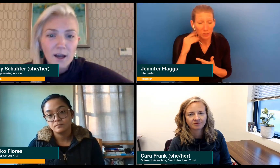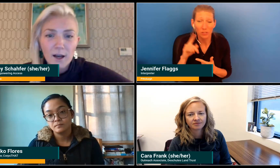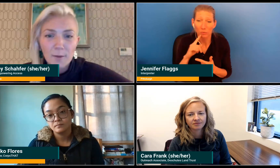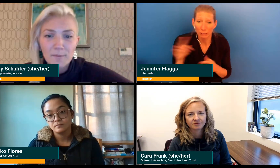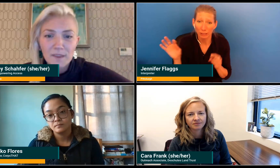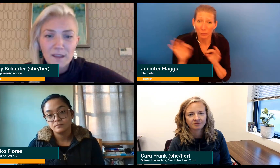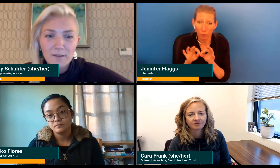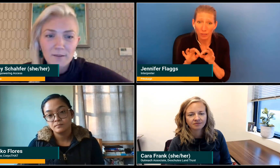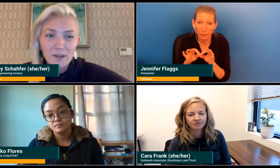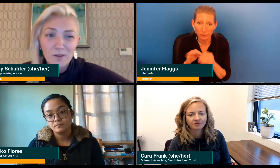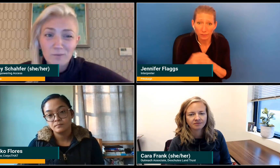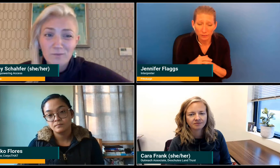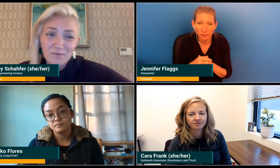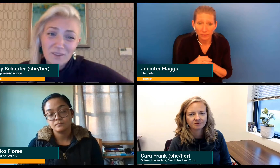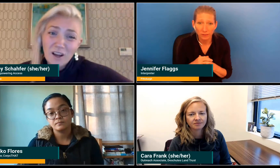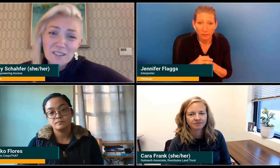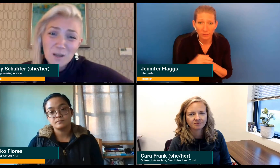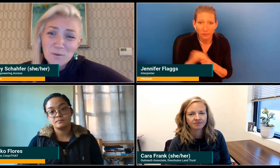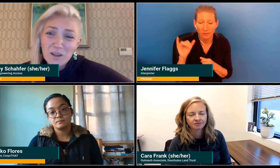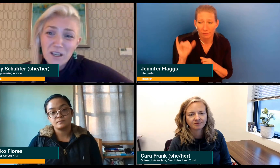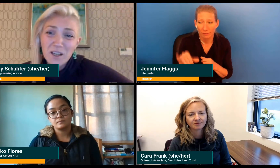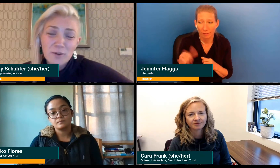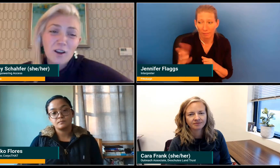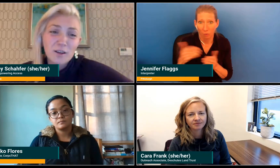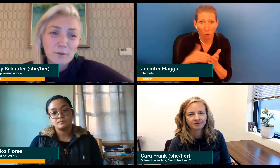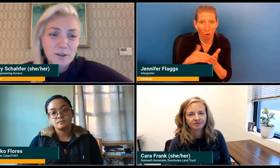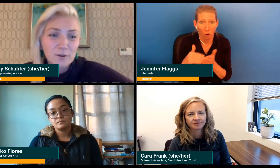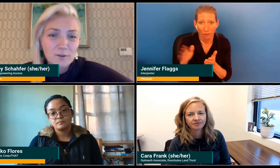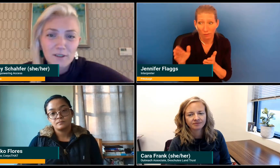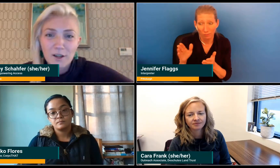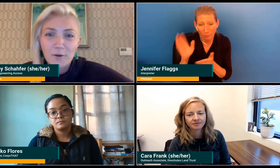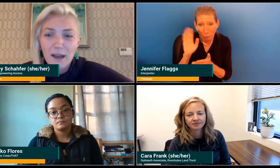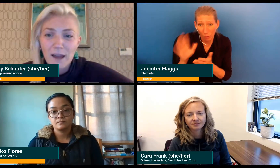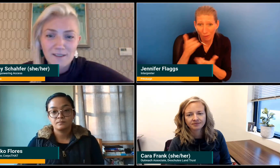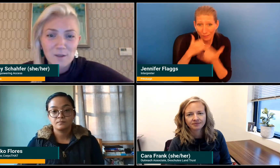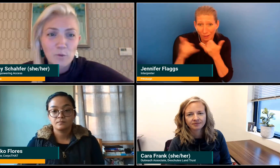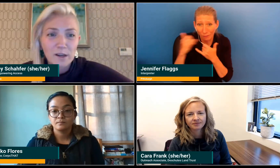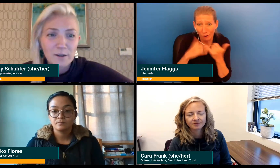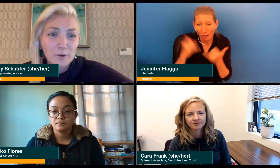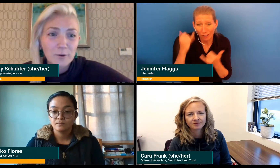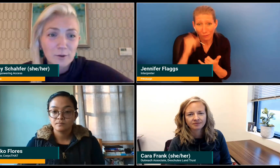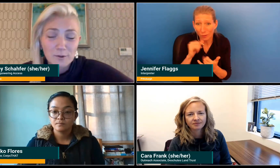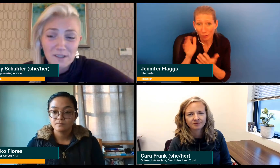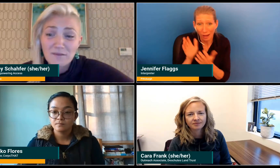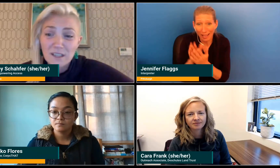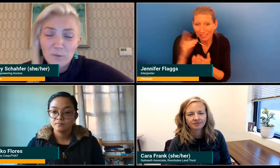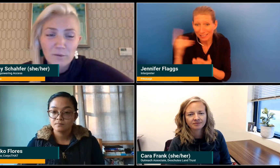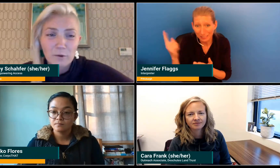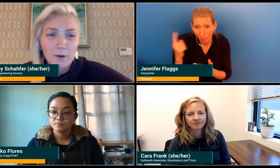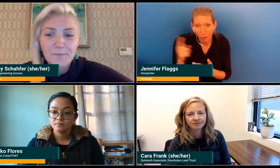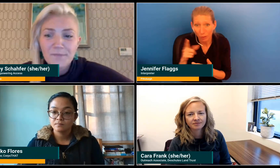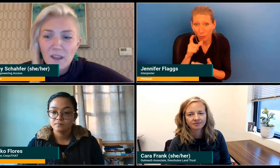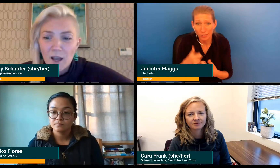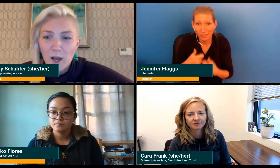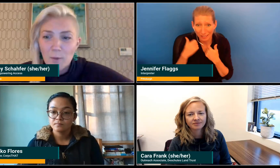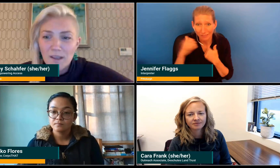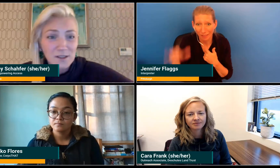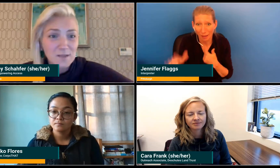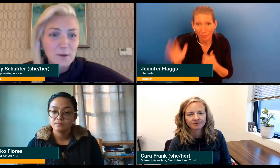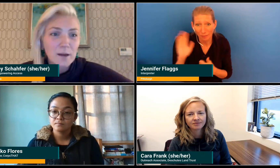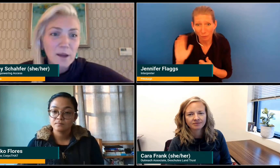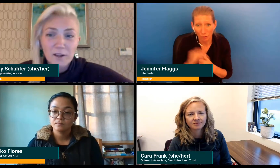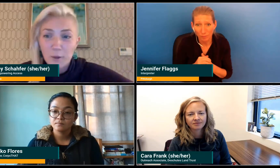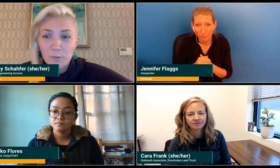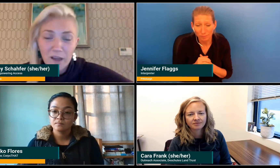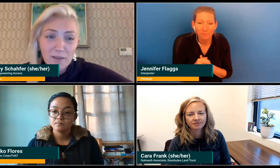important. That, oftentimes we're going to get it wrong if we don't, ask someone who's lived it before. And